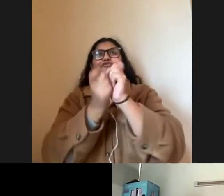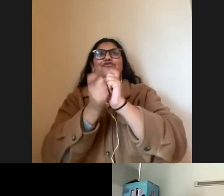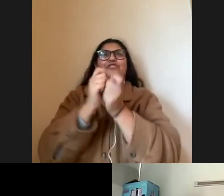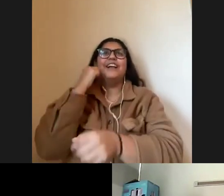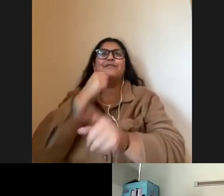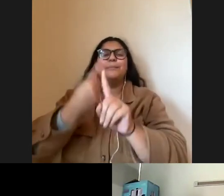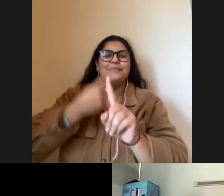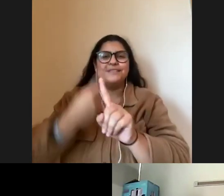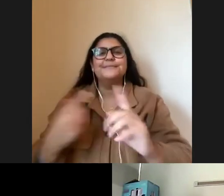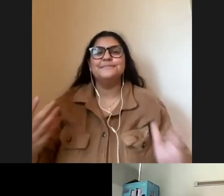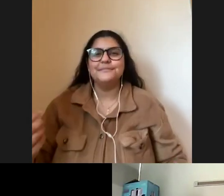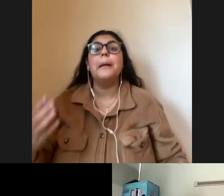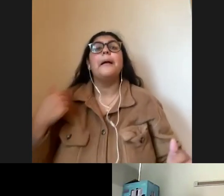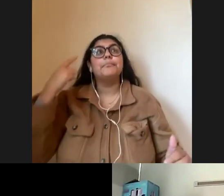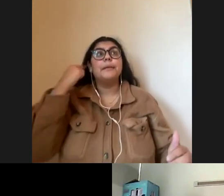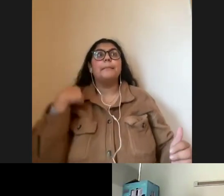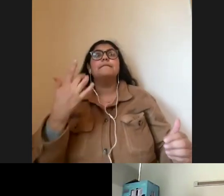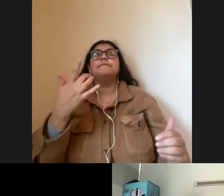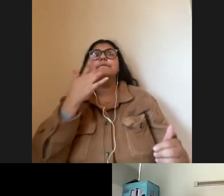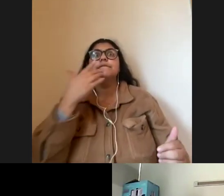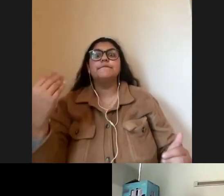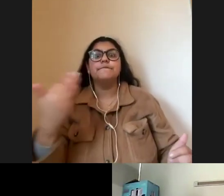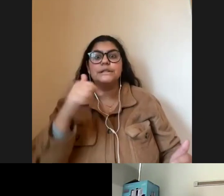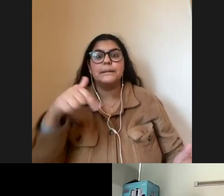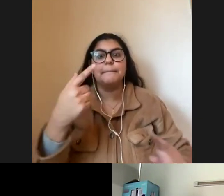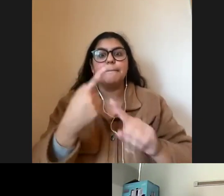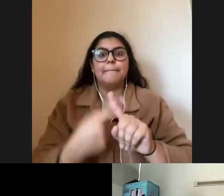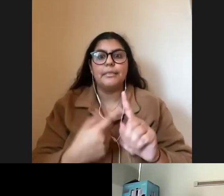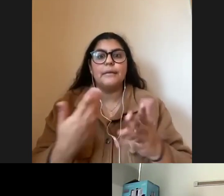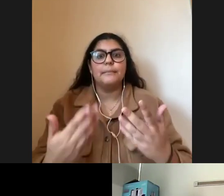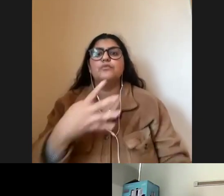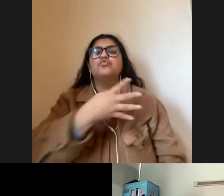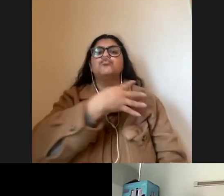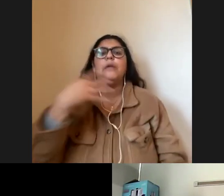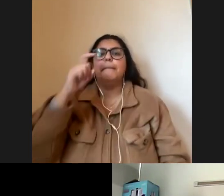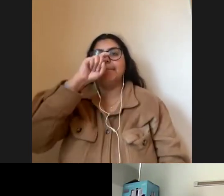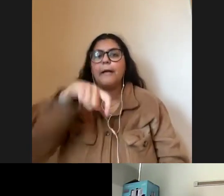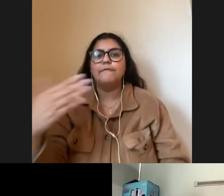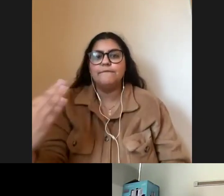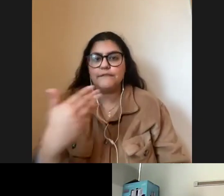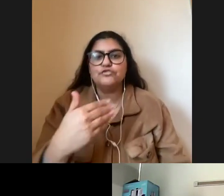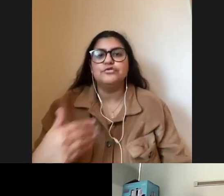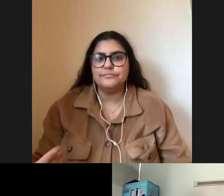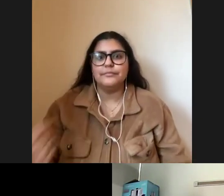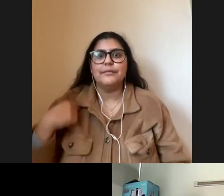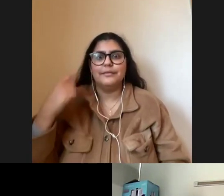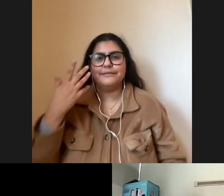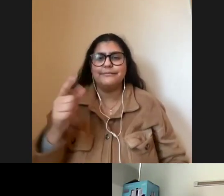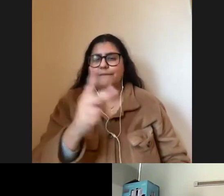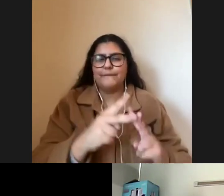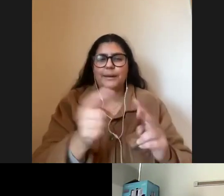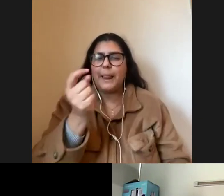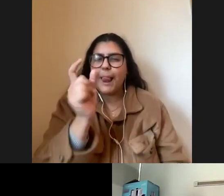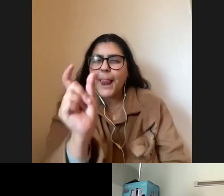So I think my favorite fish this month is probably the striped parrotfish. I think it's like a teeny tiny